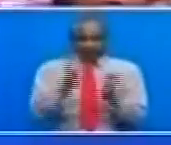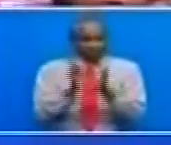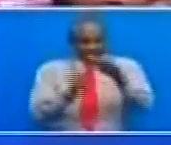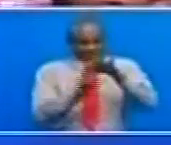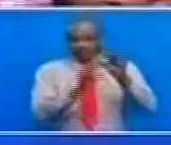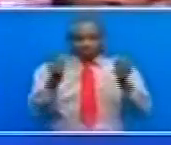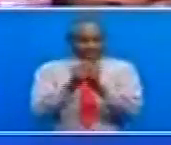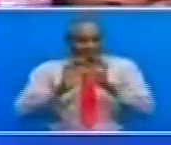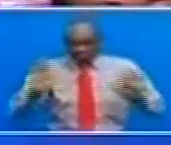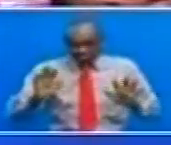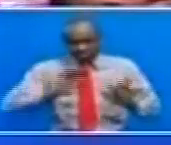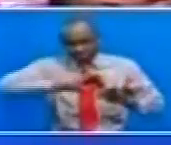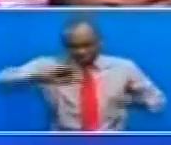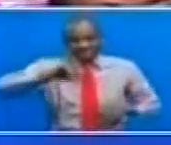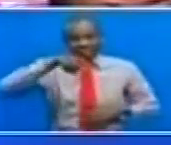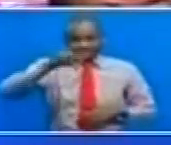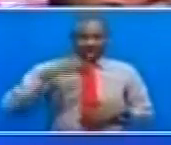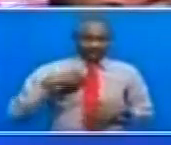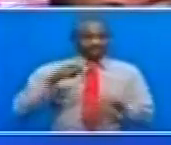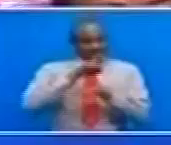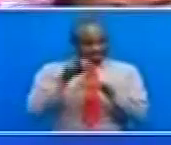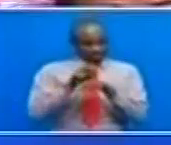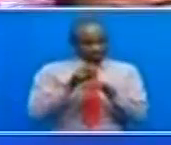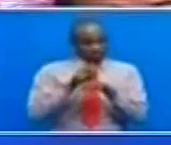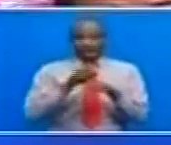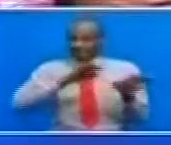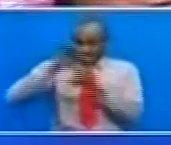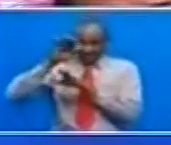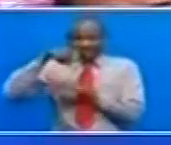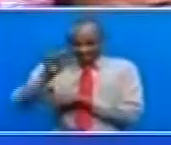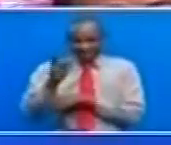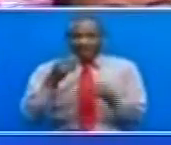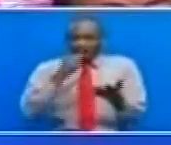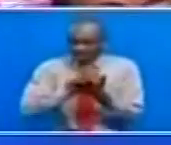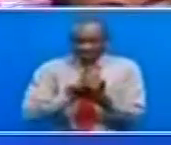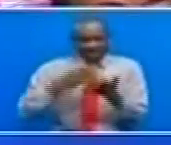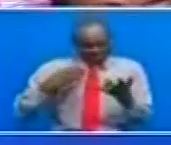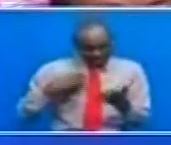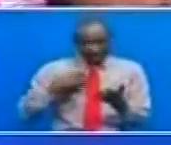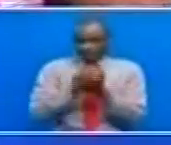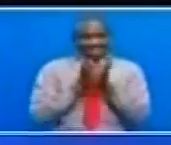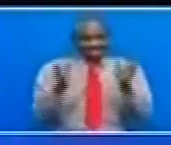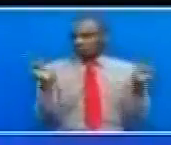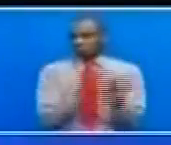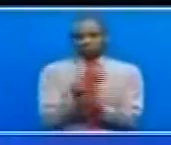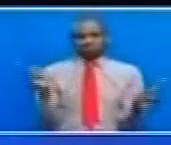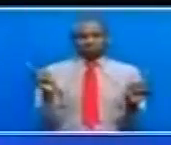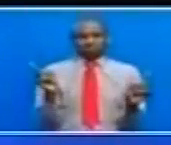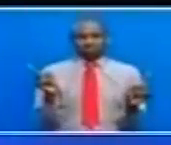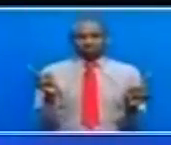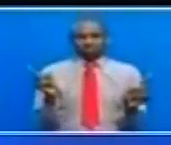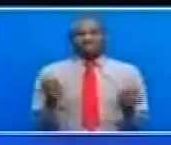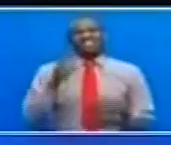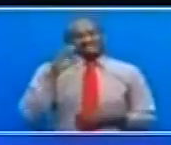ministry appropriated by the National Assembly and which shall not be audited by the Auditor General. I think the